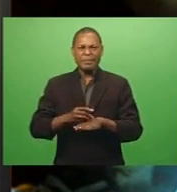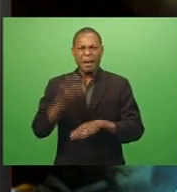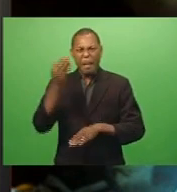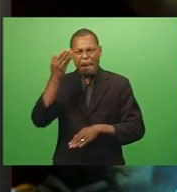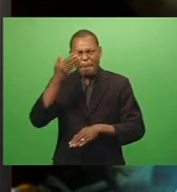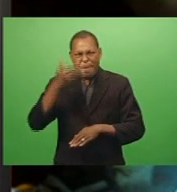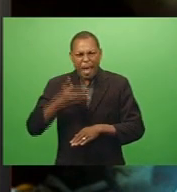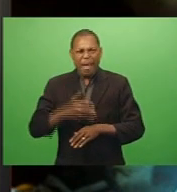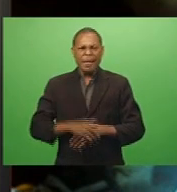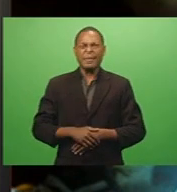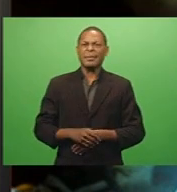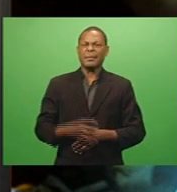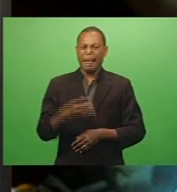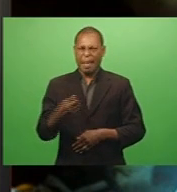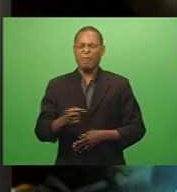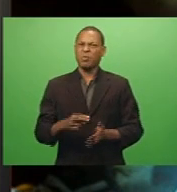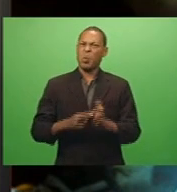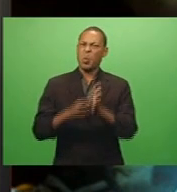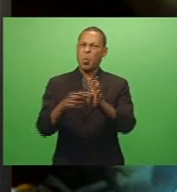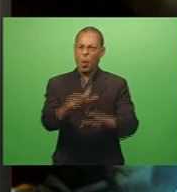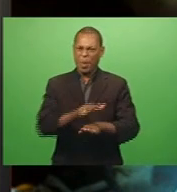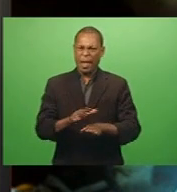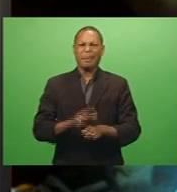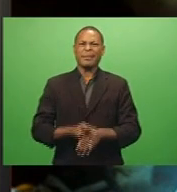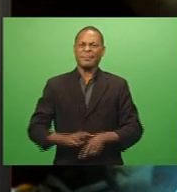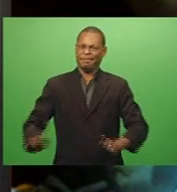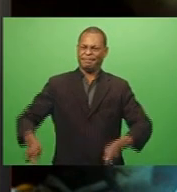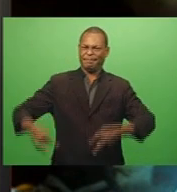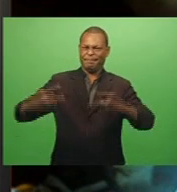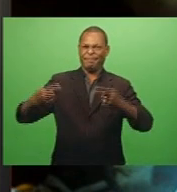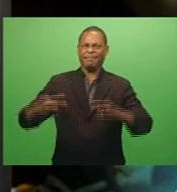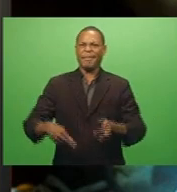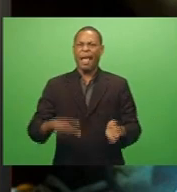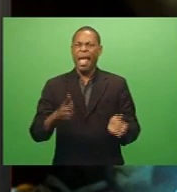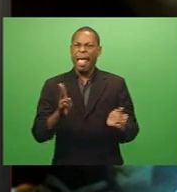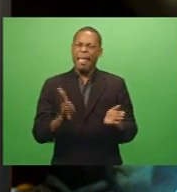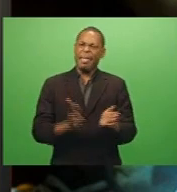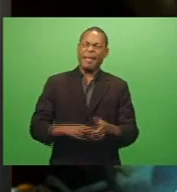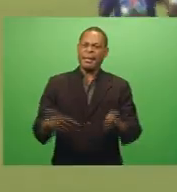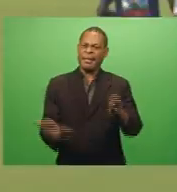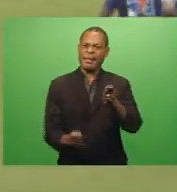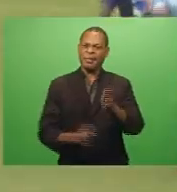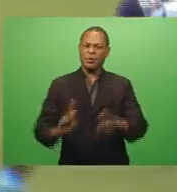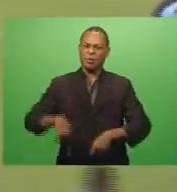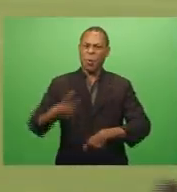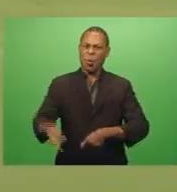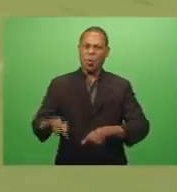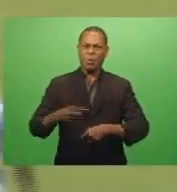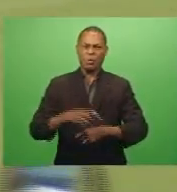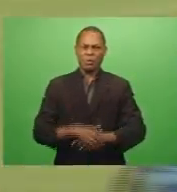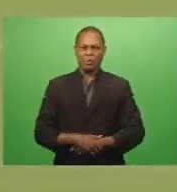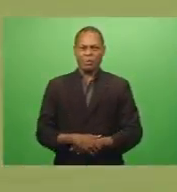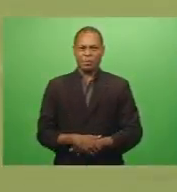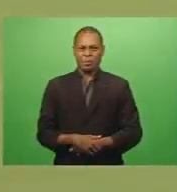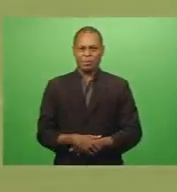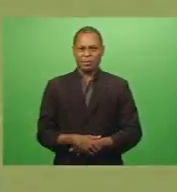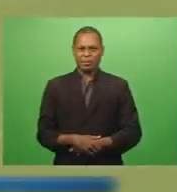Northland elite team against Naita Siri tomorrow. Tale Materakula with the story. And here's an opportunity for Blue